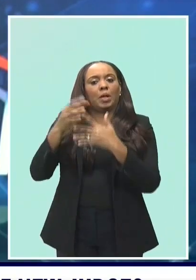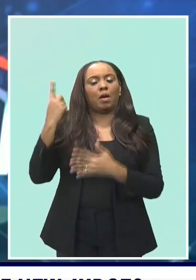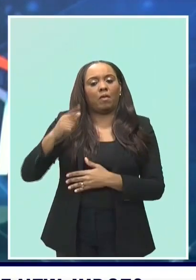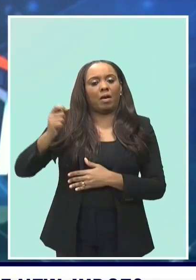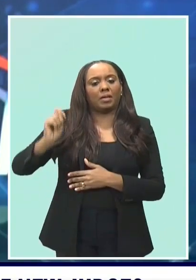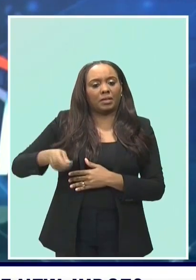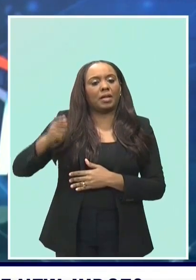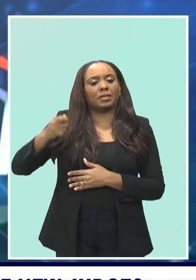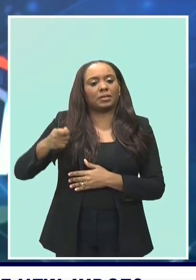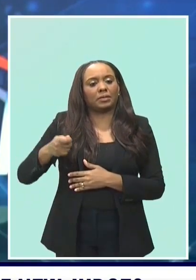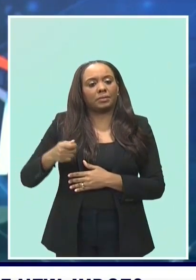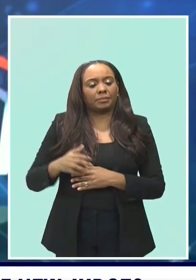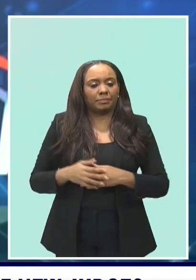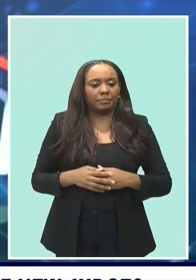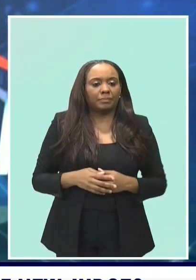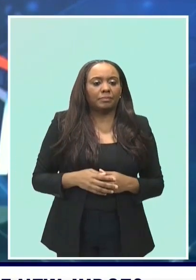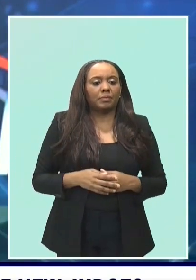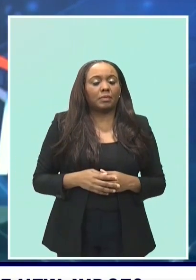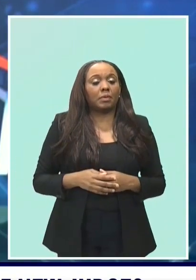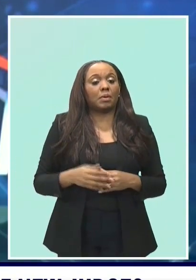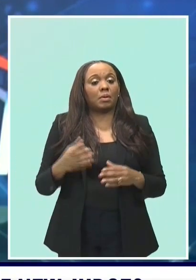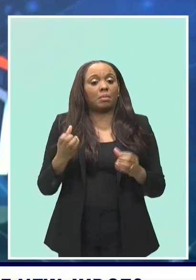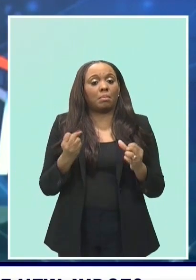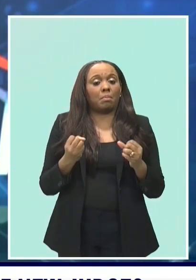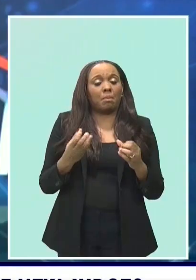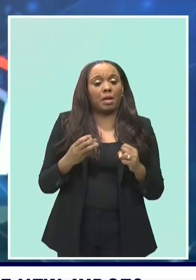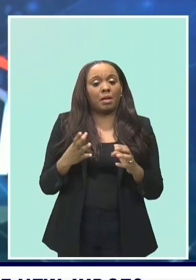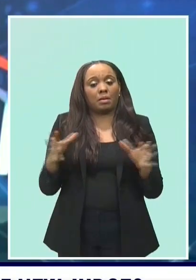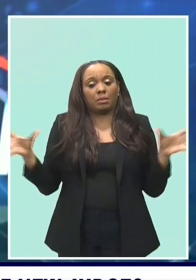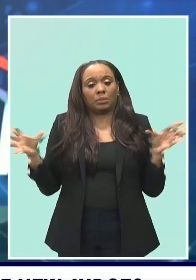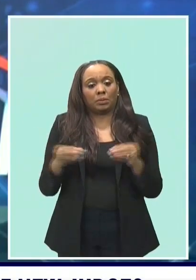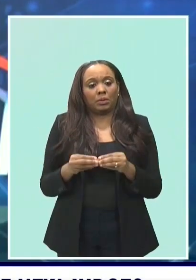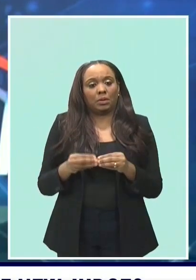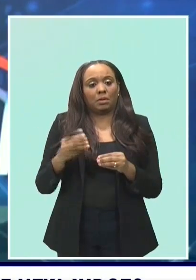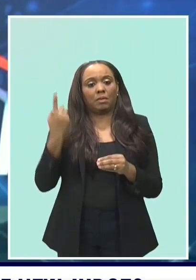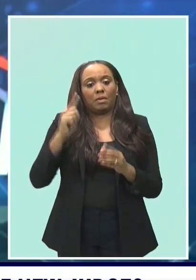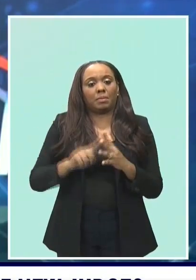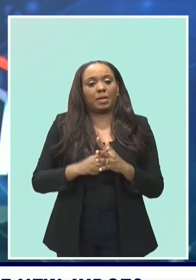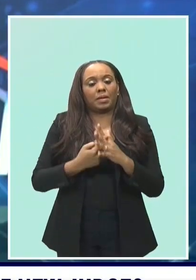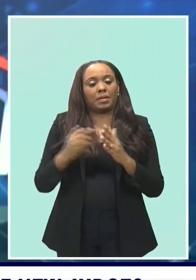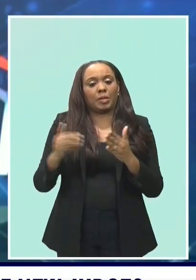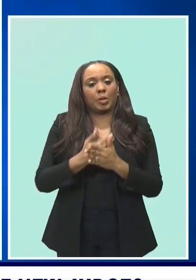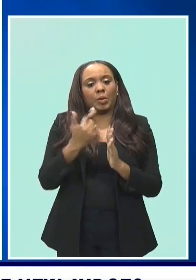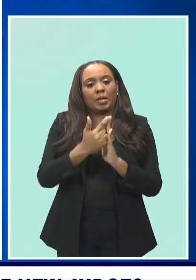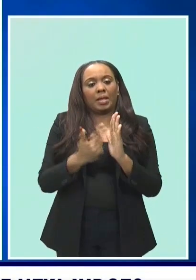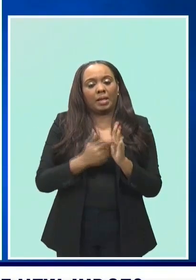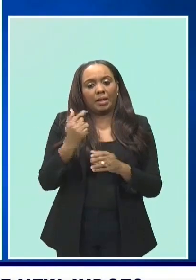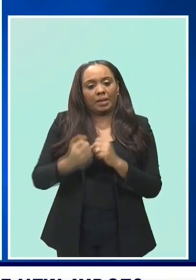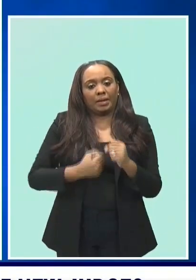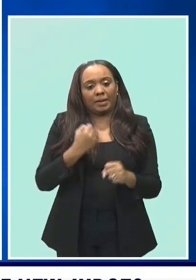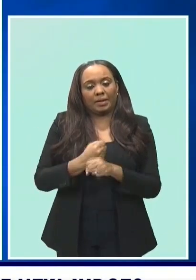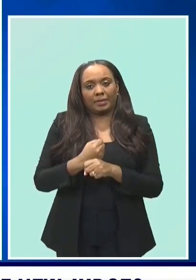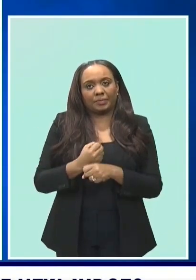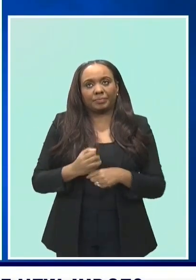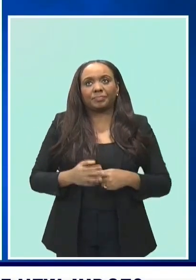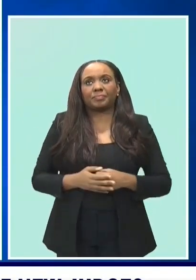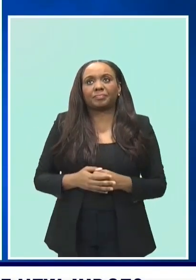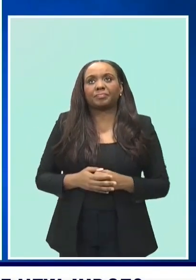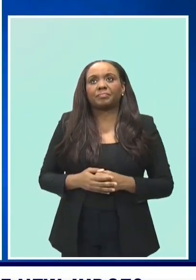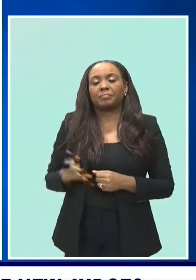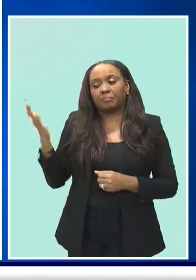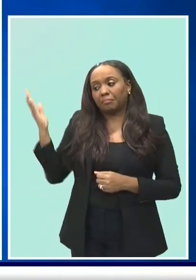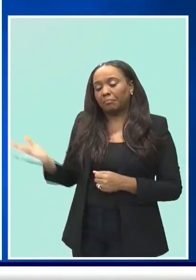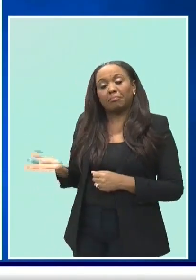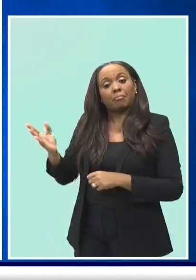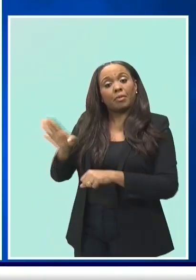as members of the legal fraternity gathered to observe the start of the new legal year. The Barbados Bar Association has welcomed